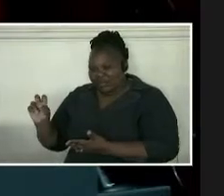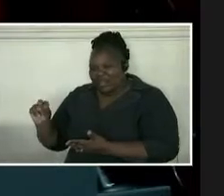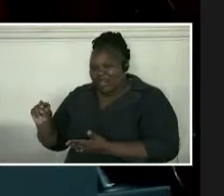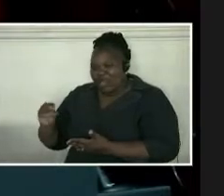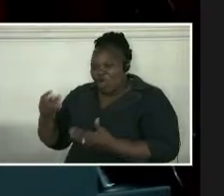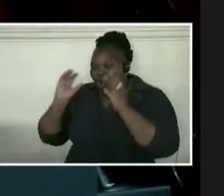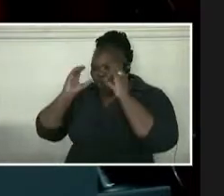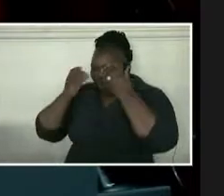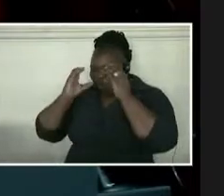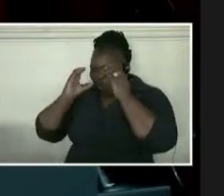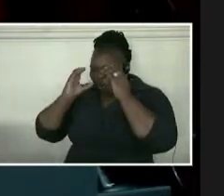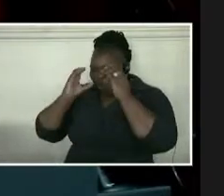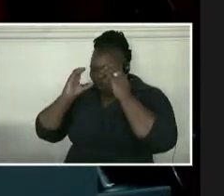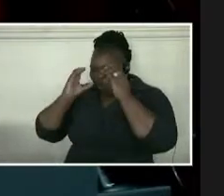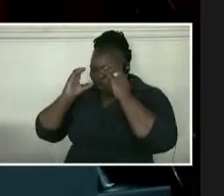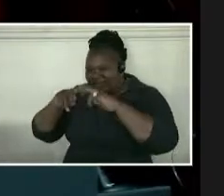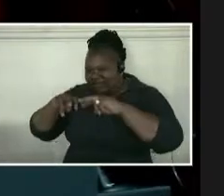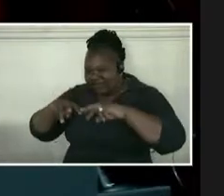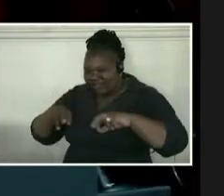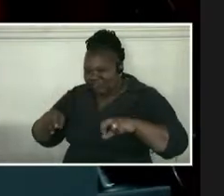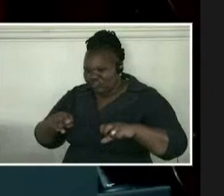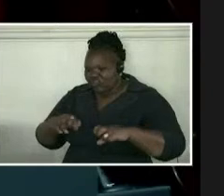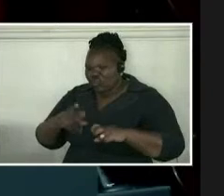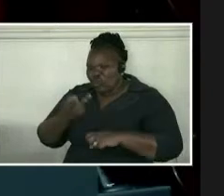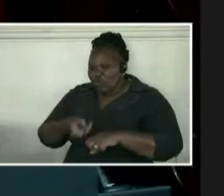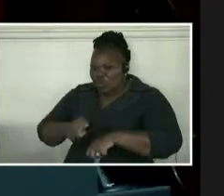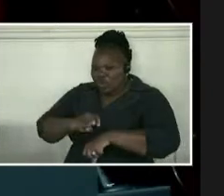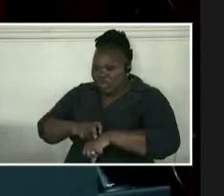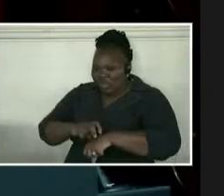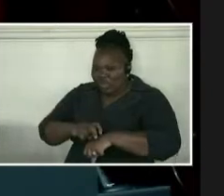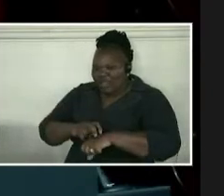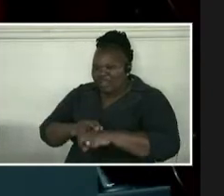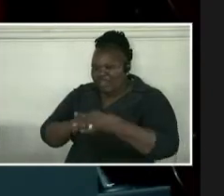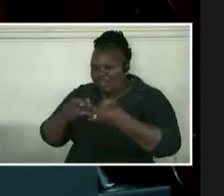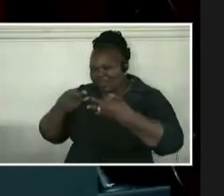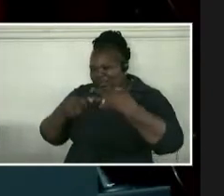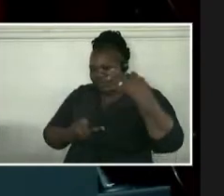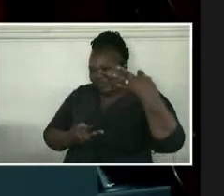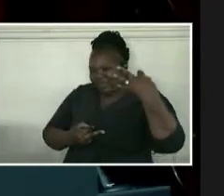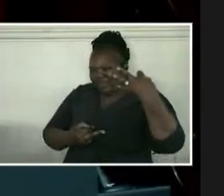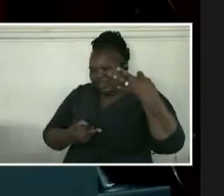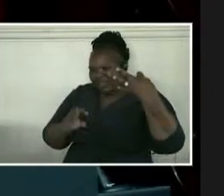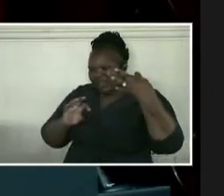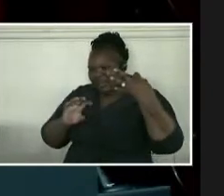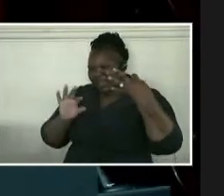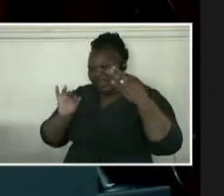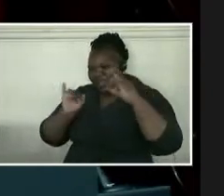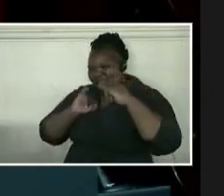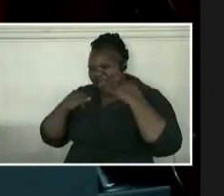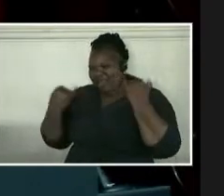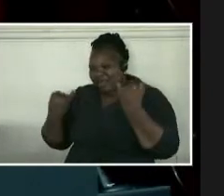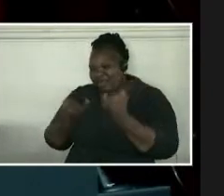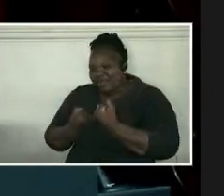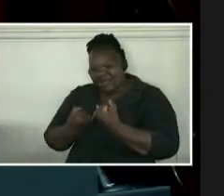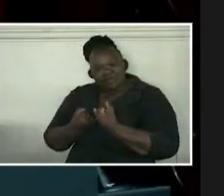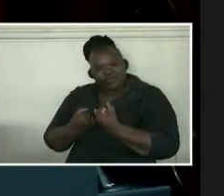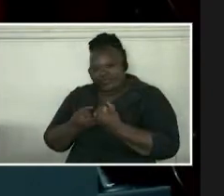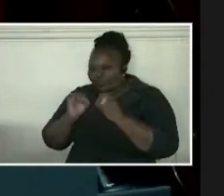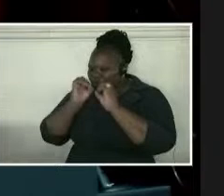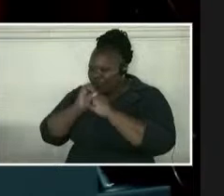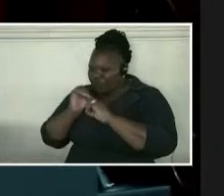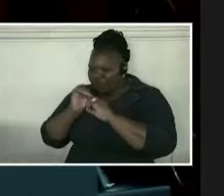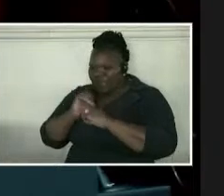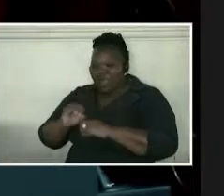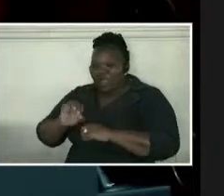google search will give you evidence that you require to link these three companies together none of the 17 companies were awarded a